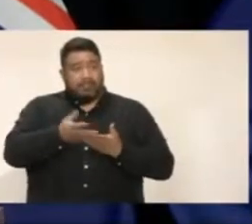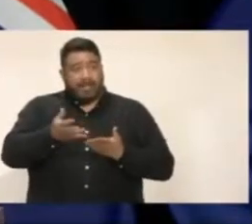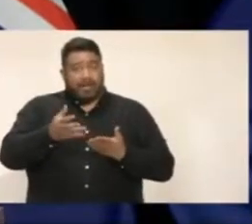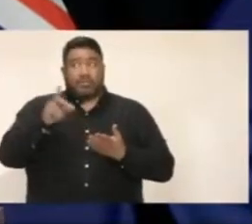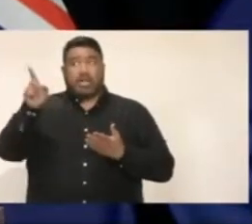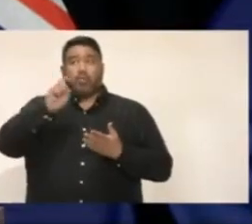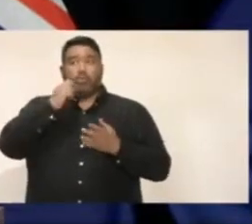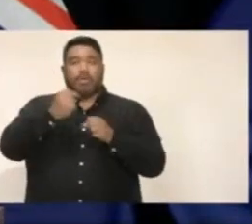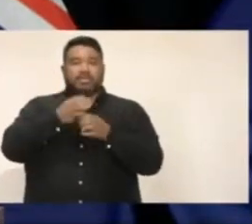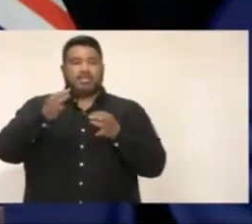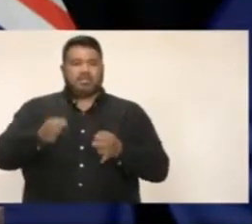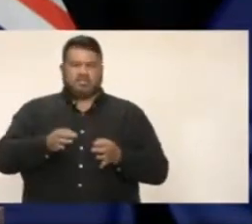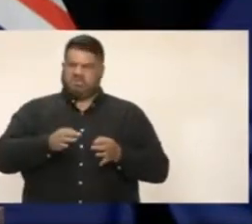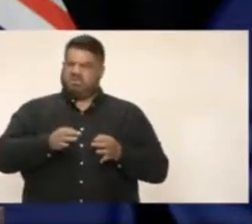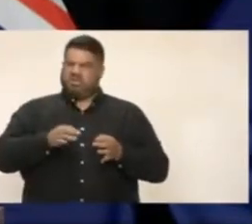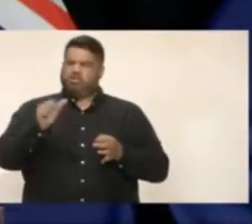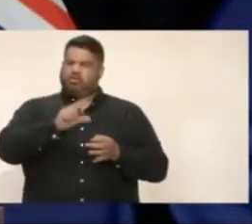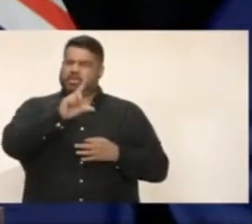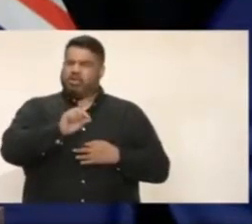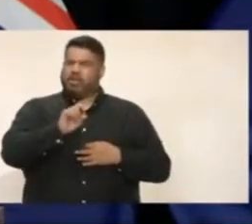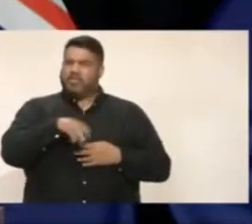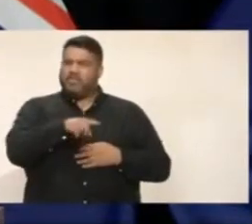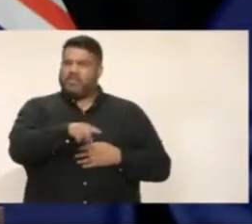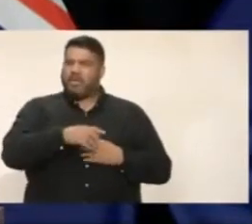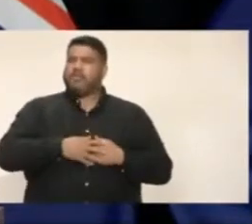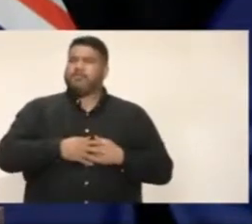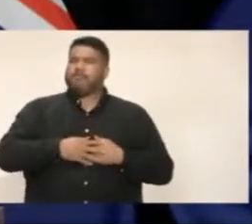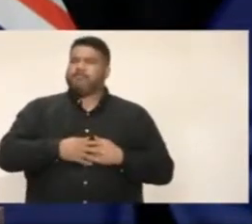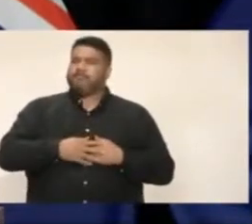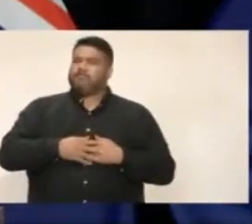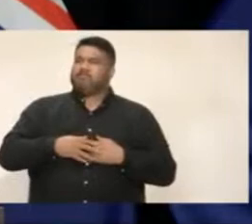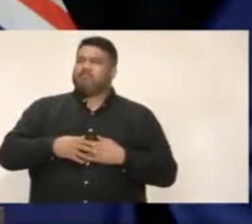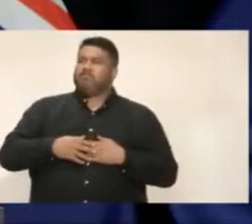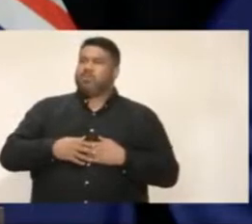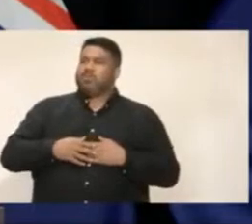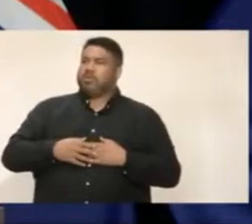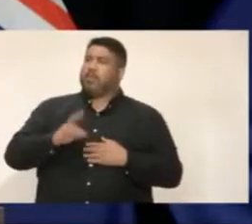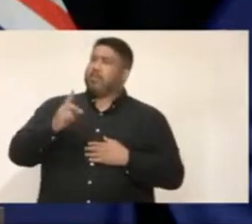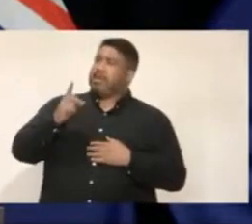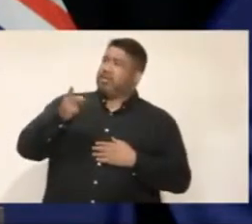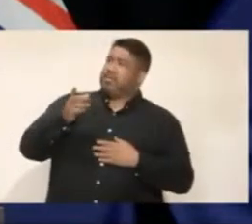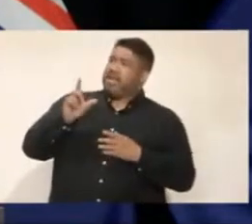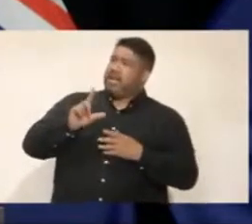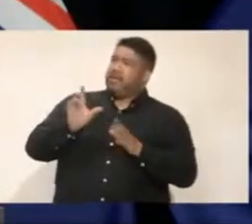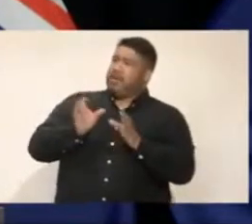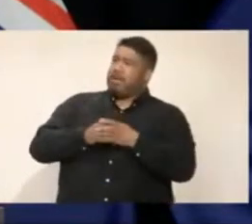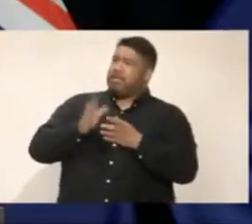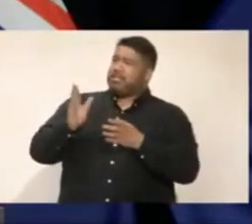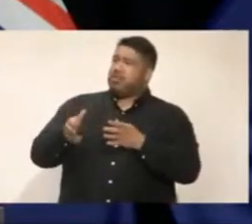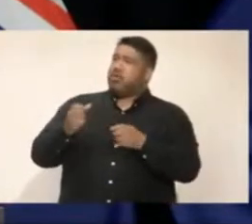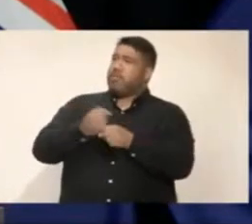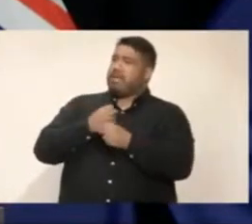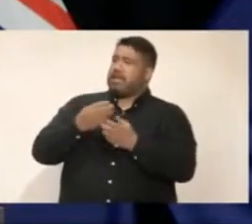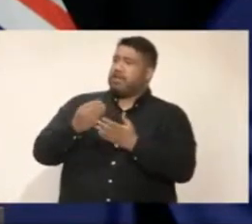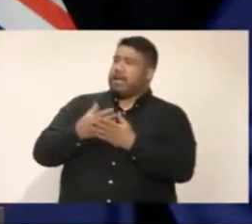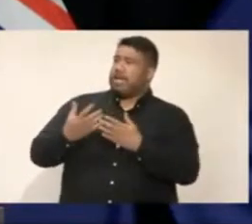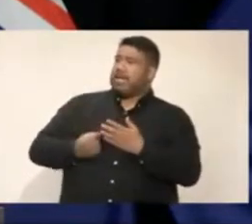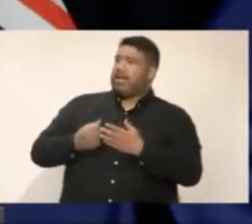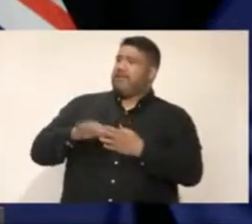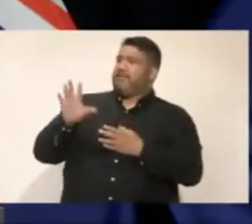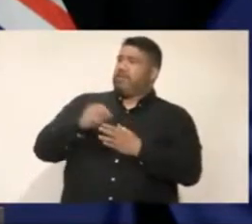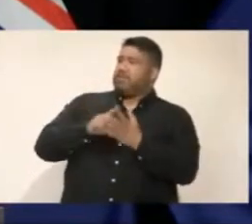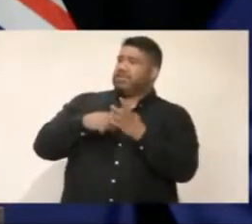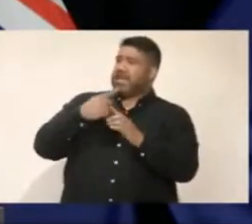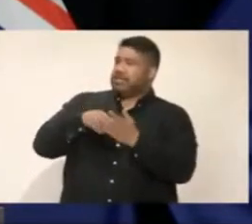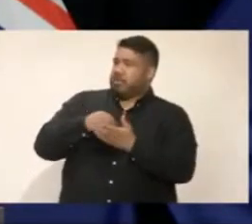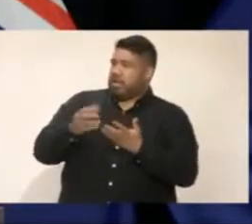taxpayers being asked to pay more than what would be considered a commercial lease arrangement? The Labour Party's still making money out of the Again, taxpayer. there will be scenarios,